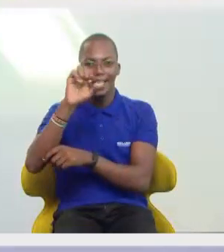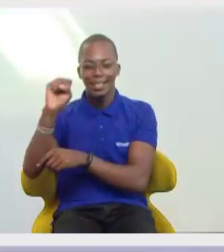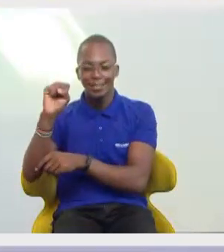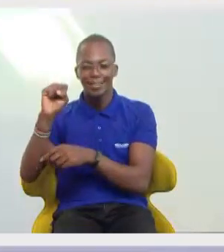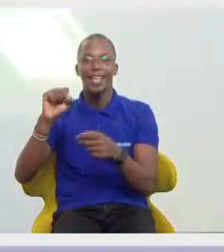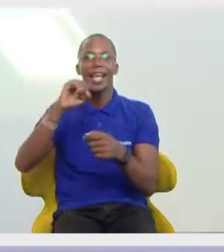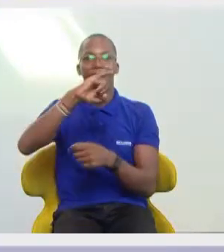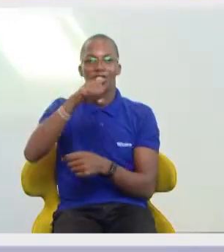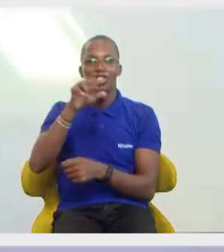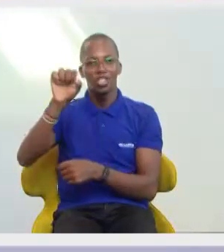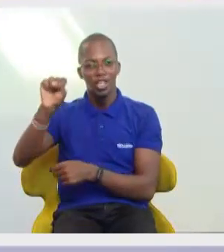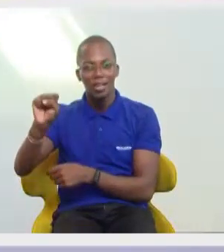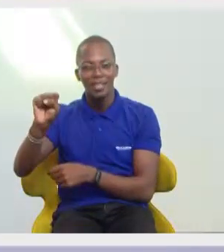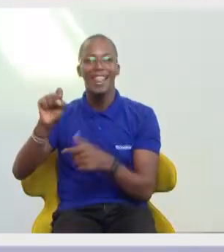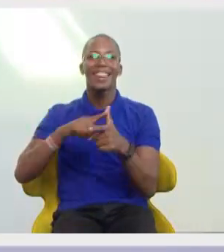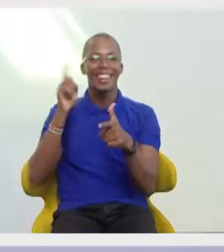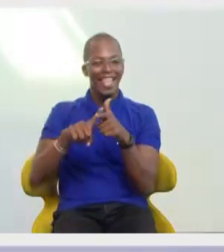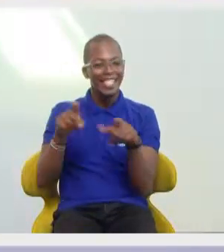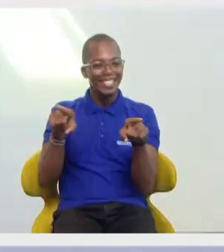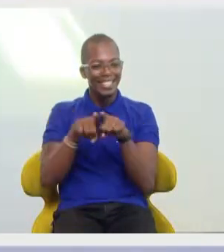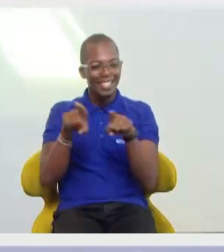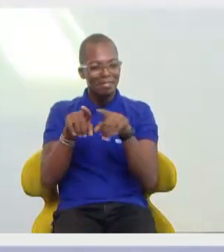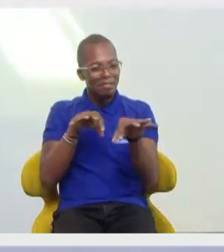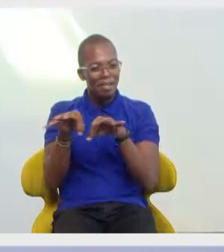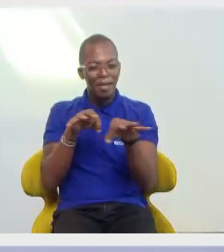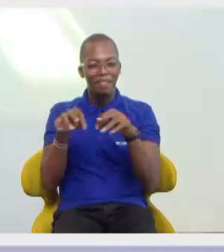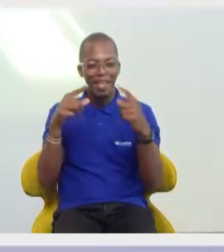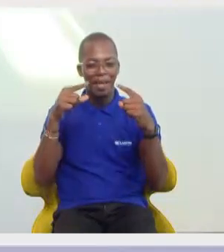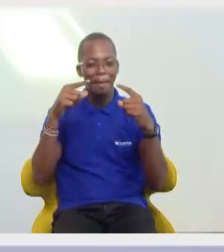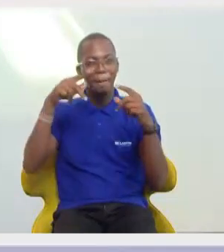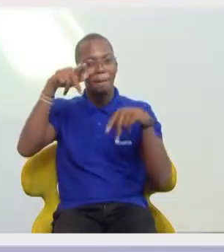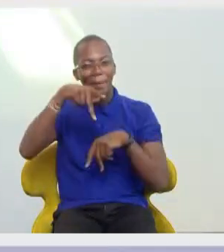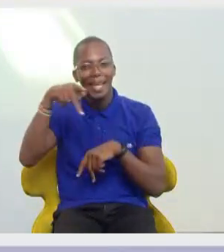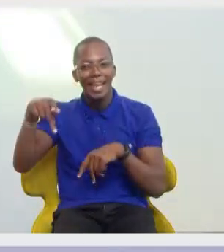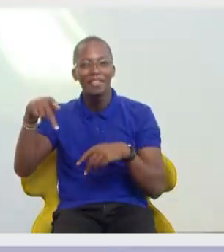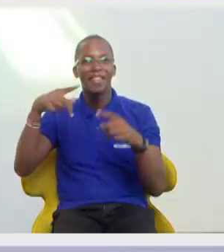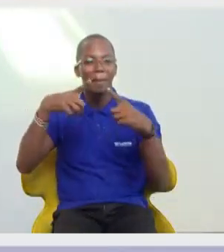body, then we have the headings and the paragraph and the graphics.